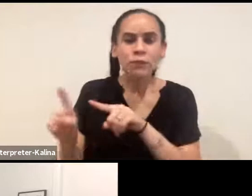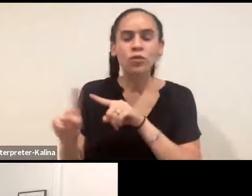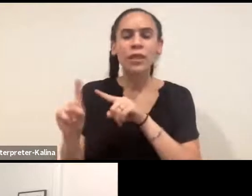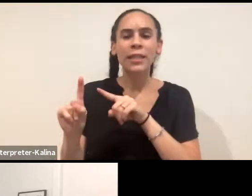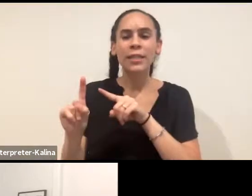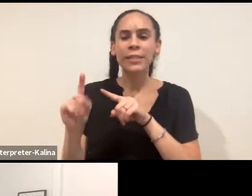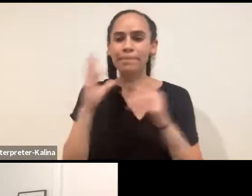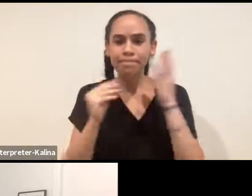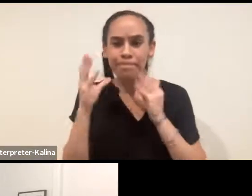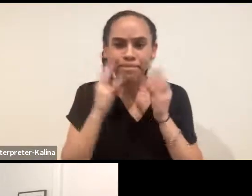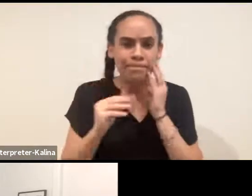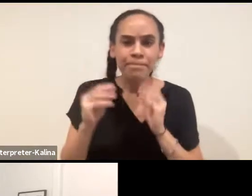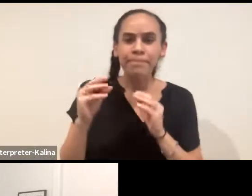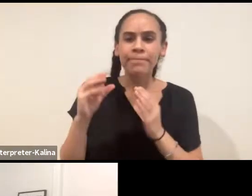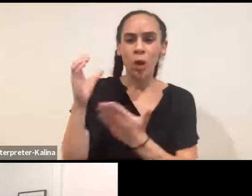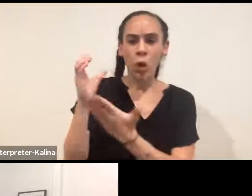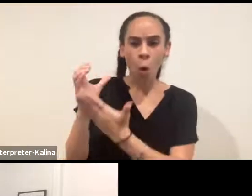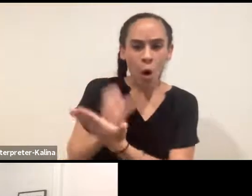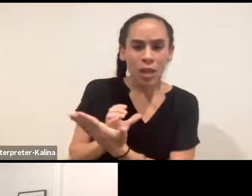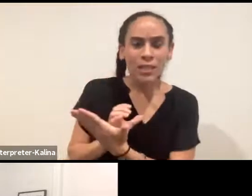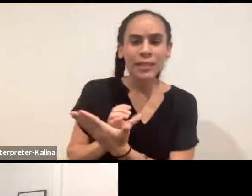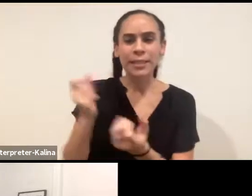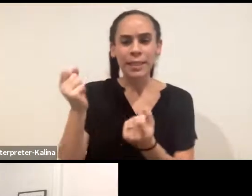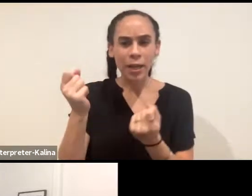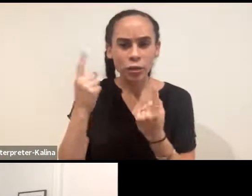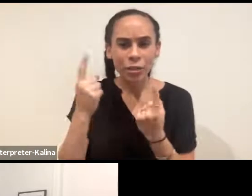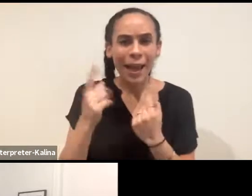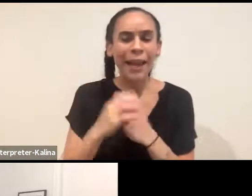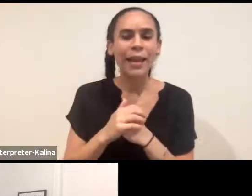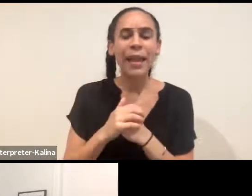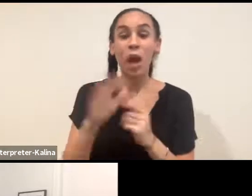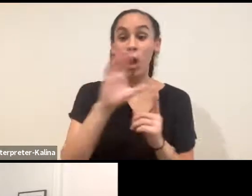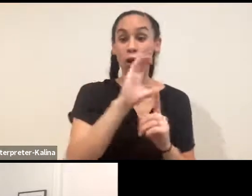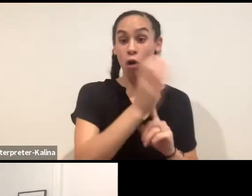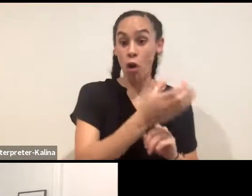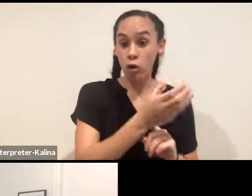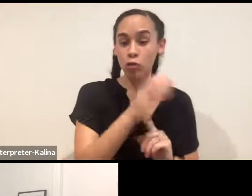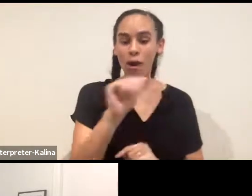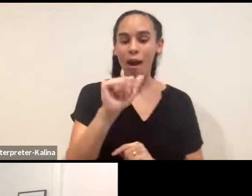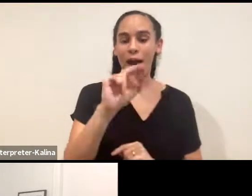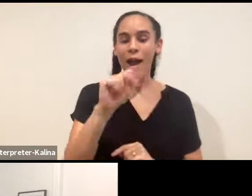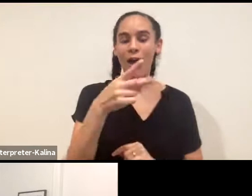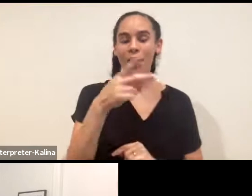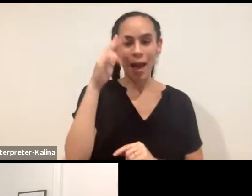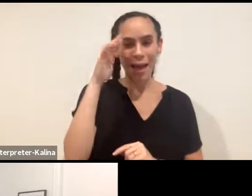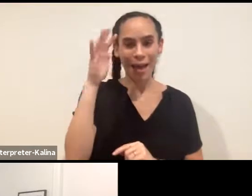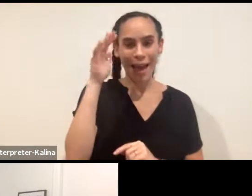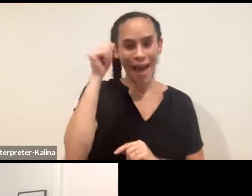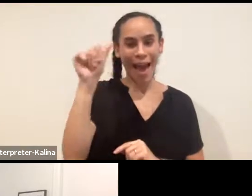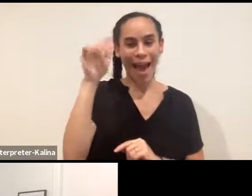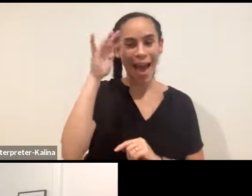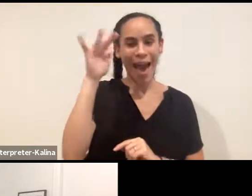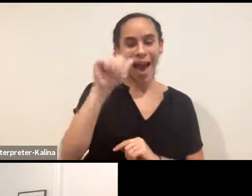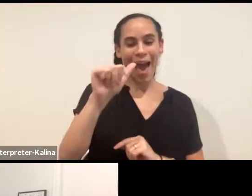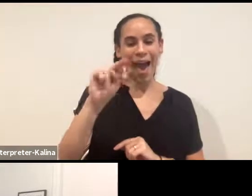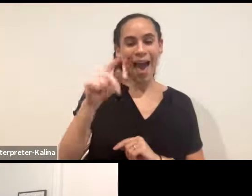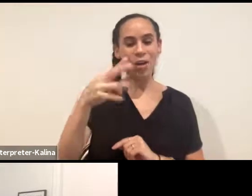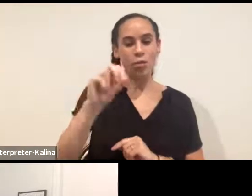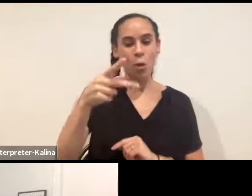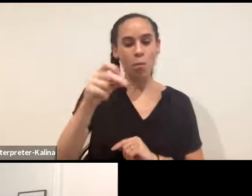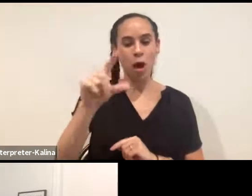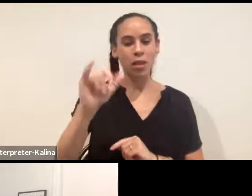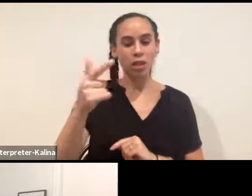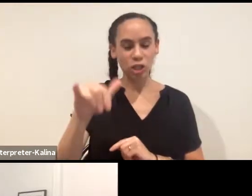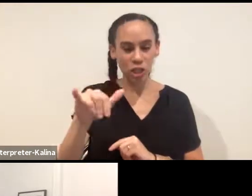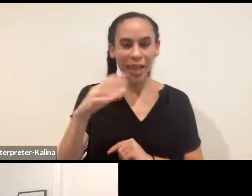courses, understanding. I studied cultural anthropology. I also studied comparative literature. I also dabbled in